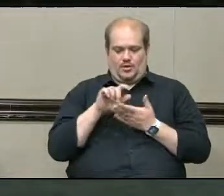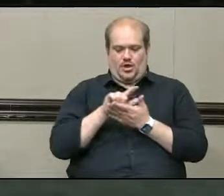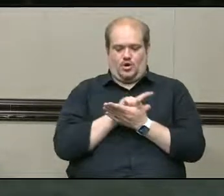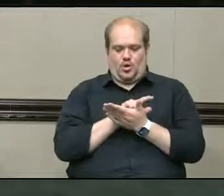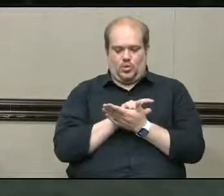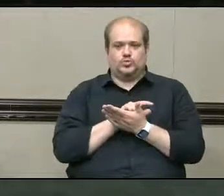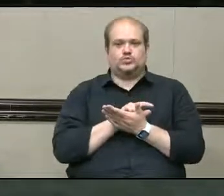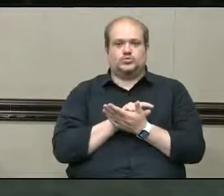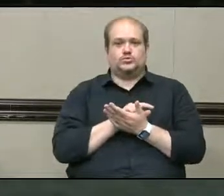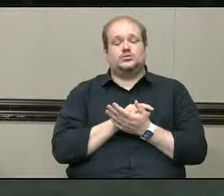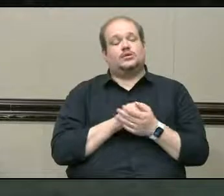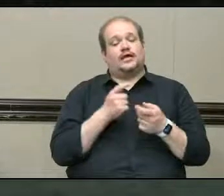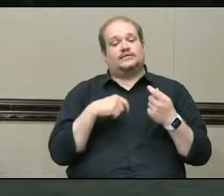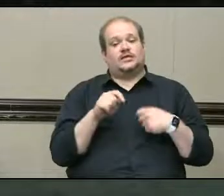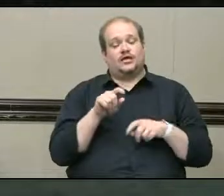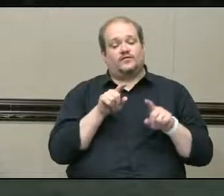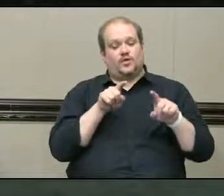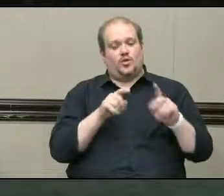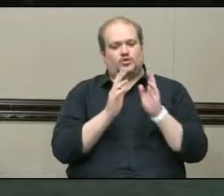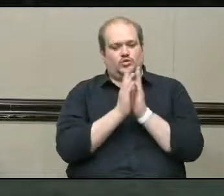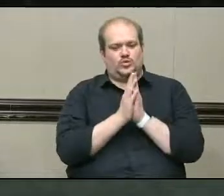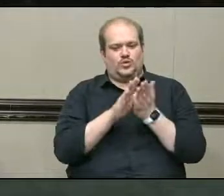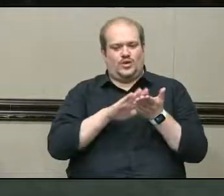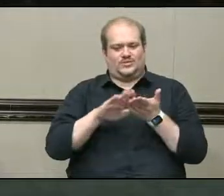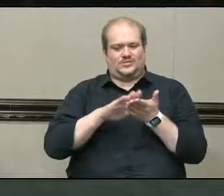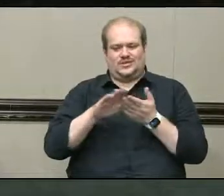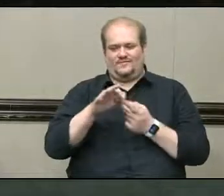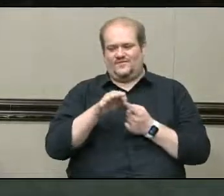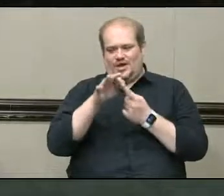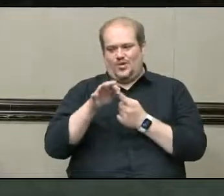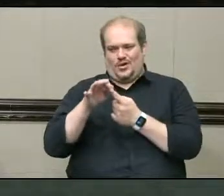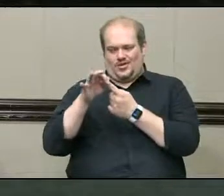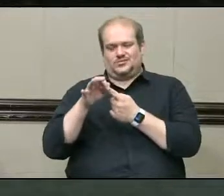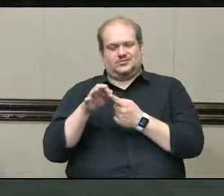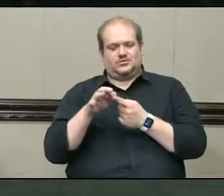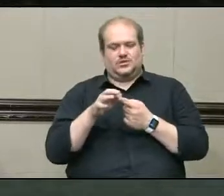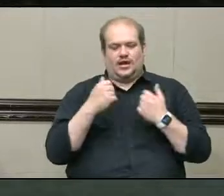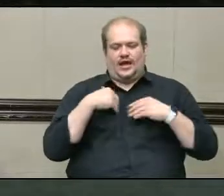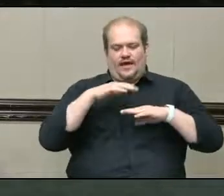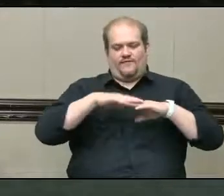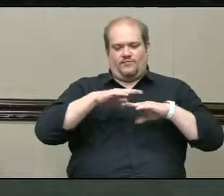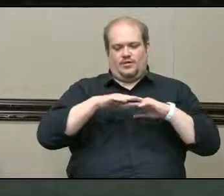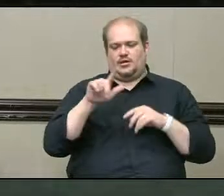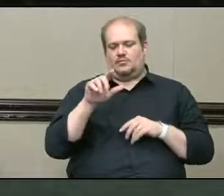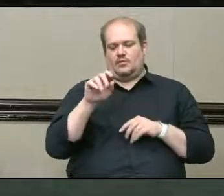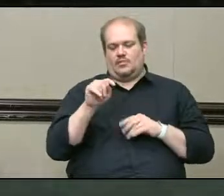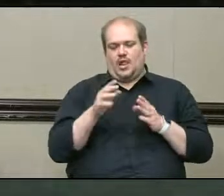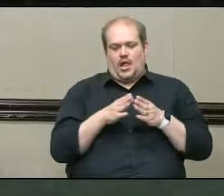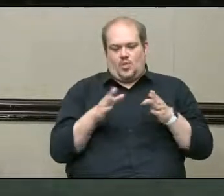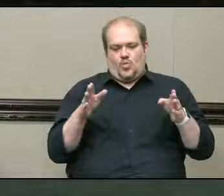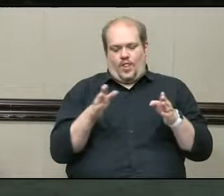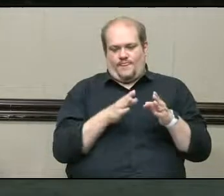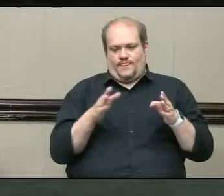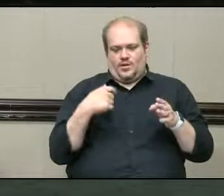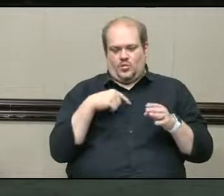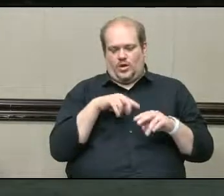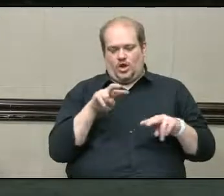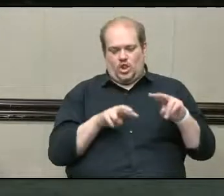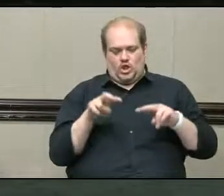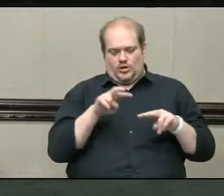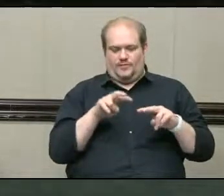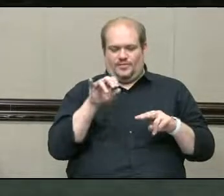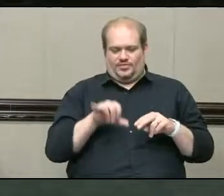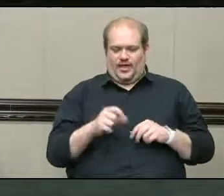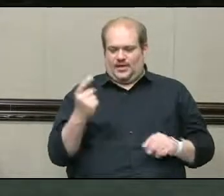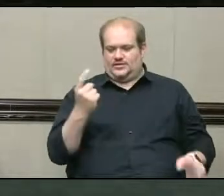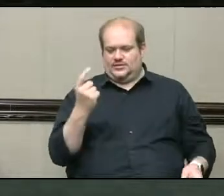codes. So instead of going in and requesting variances that you have a minimum lot width, we're looking at it that this